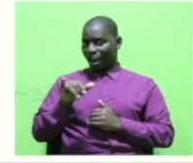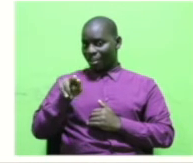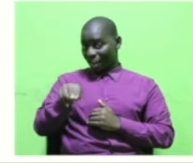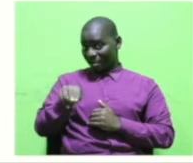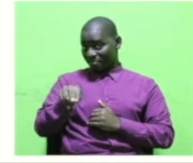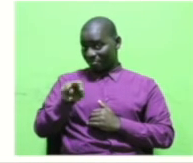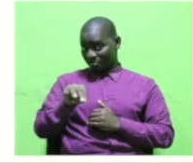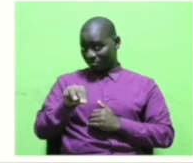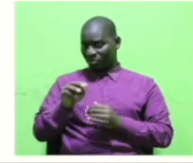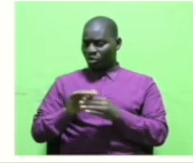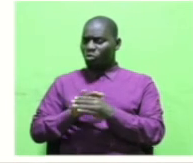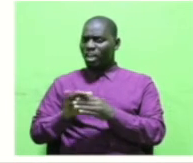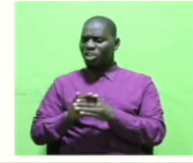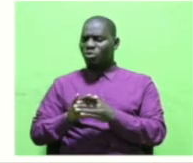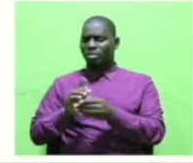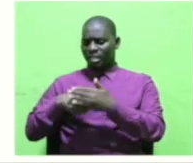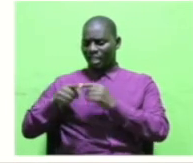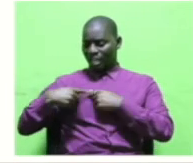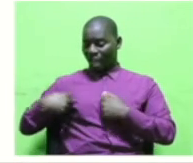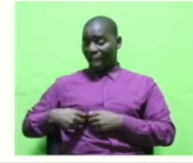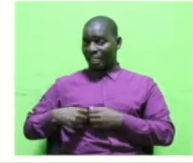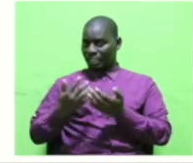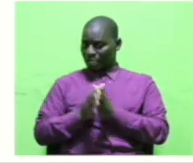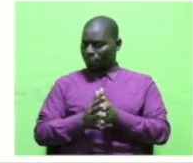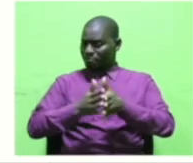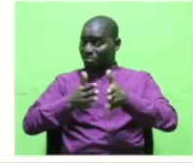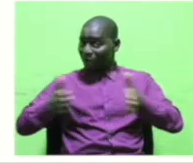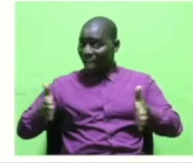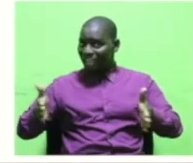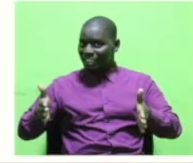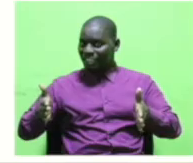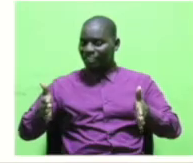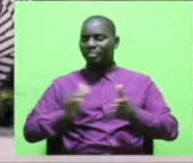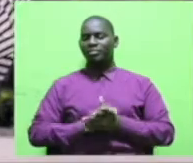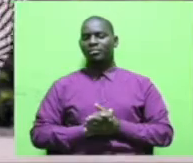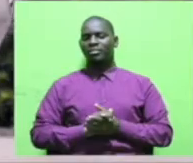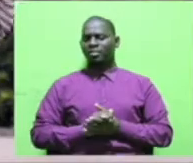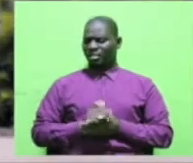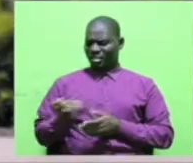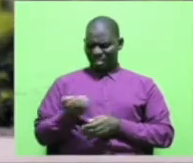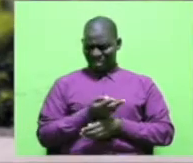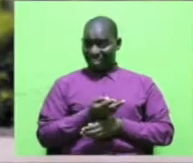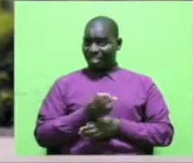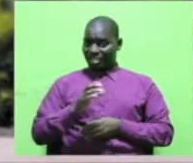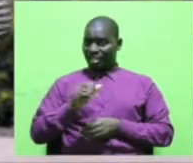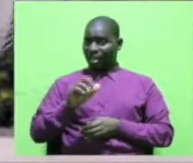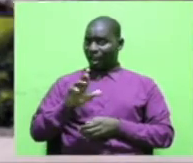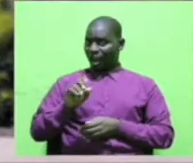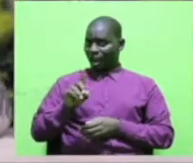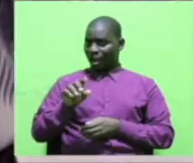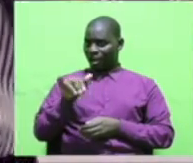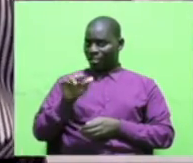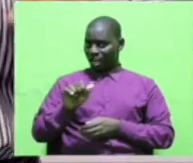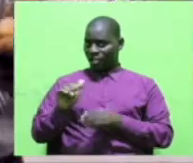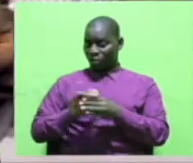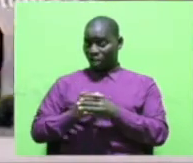The pericardium prevents the heart from overexpanding when it beats. The pericardium fluid helps